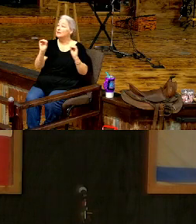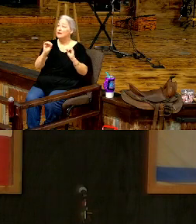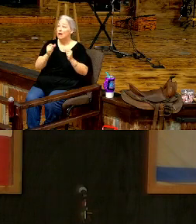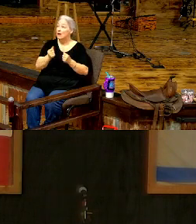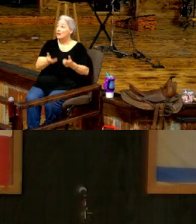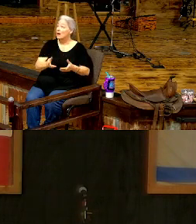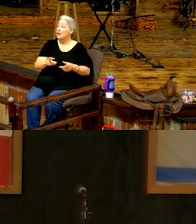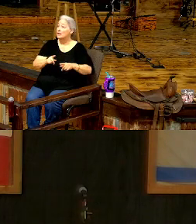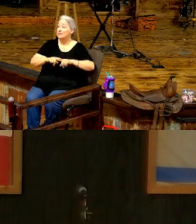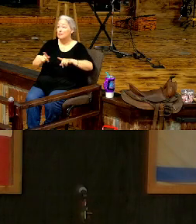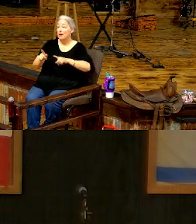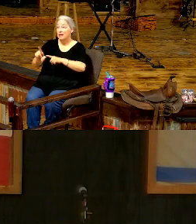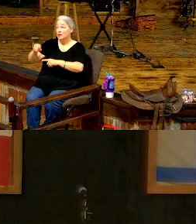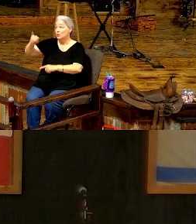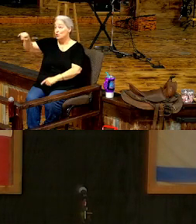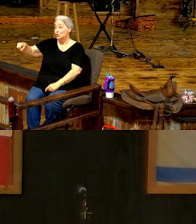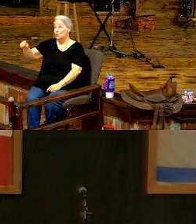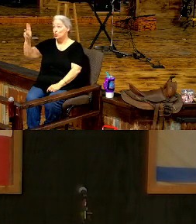one doomed.